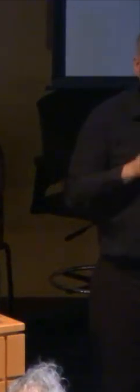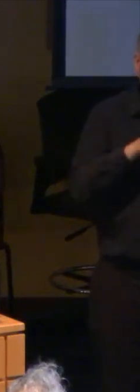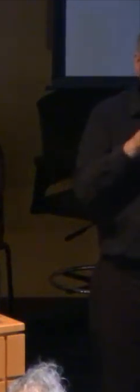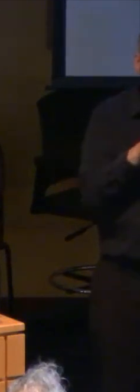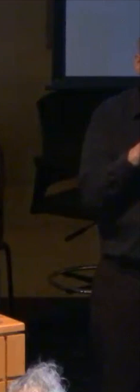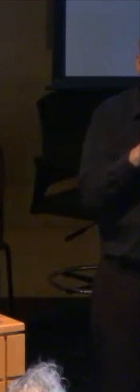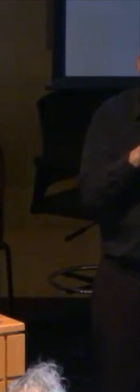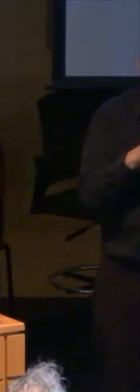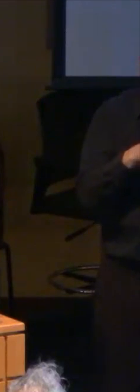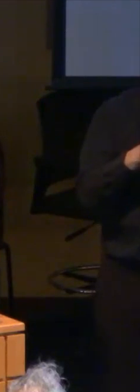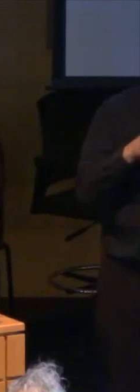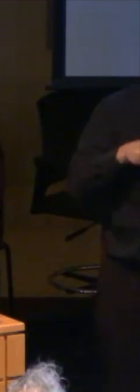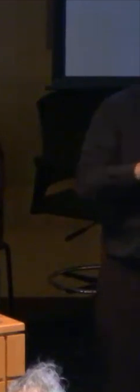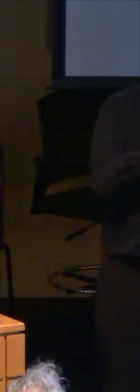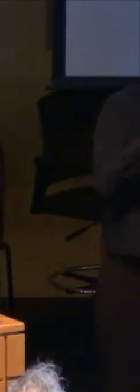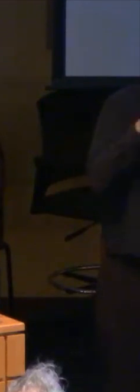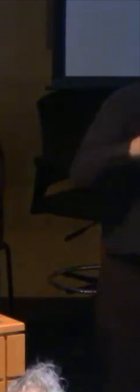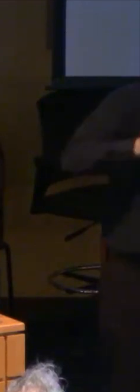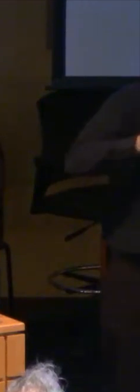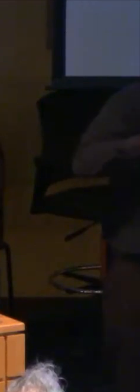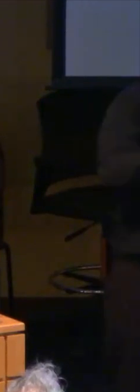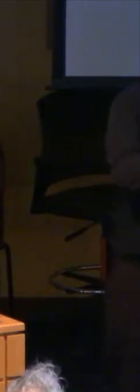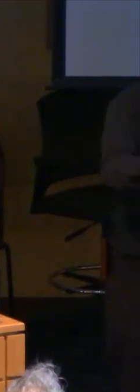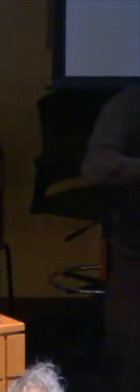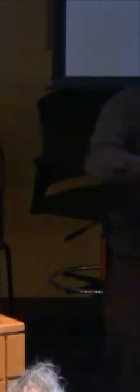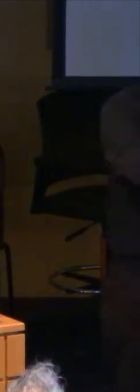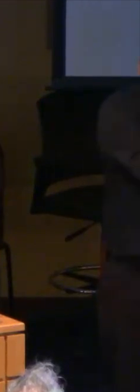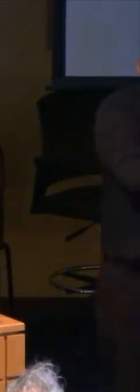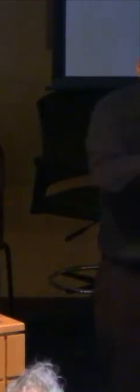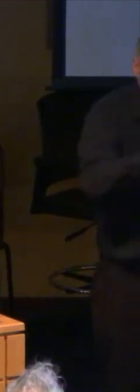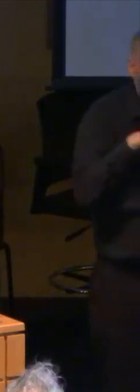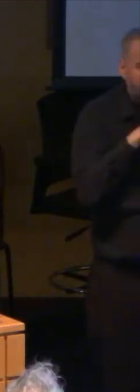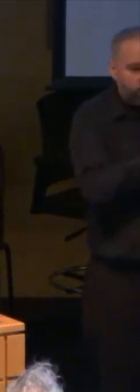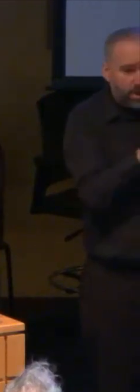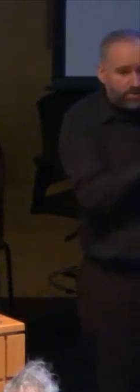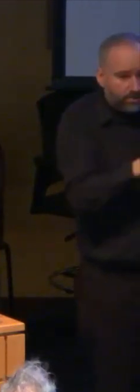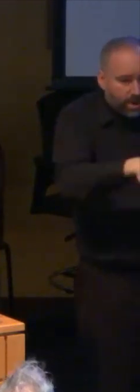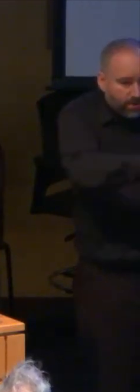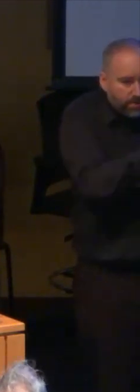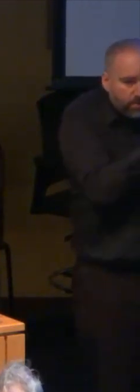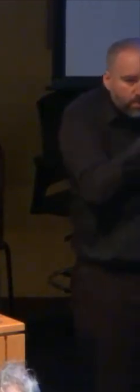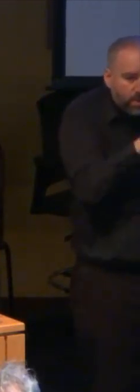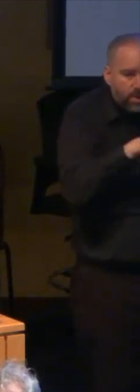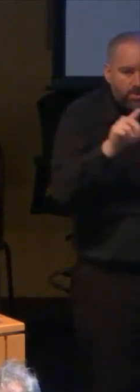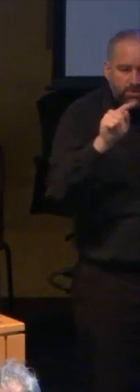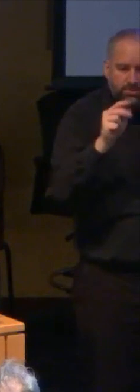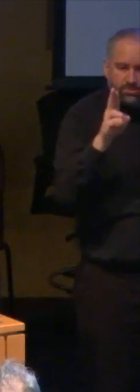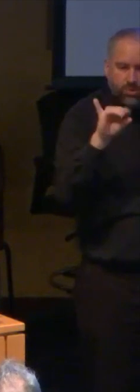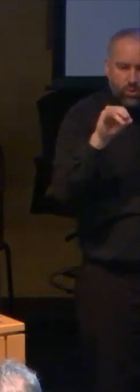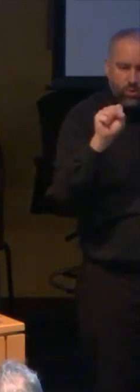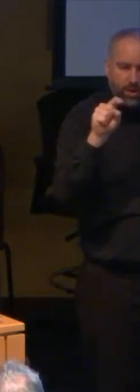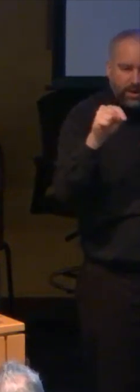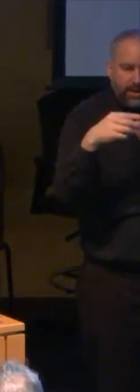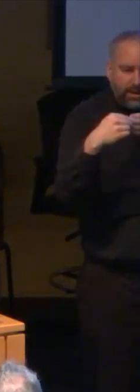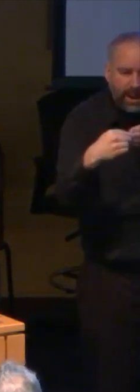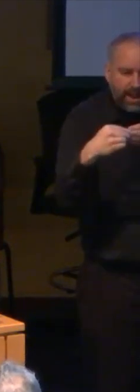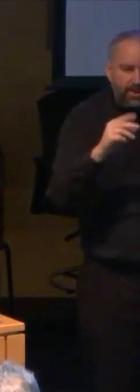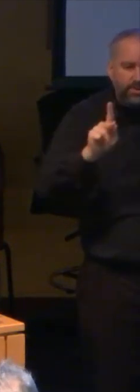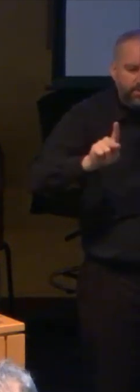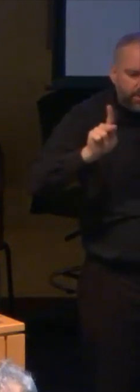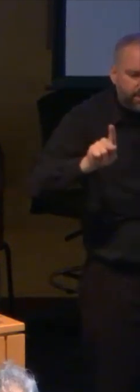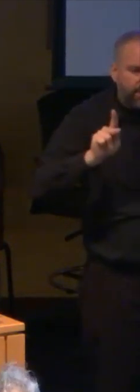working with some of the local tourist people, and we hope to produce something that involves